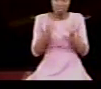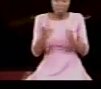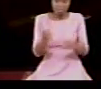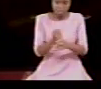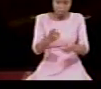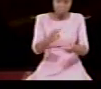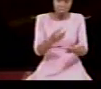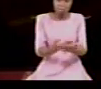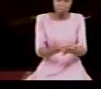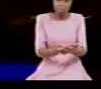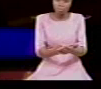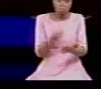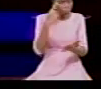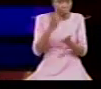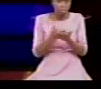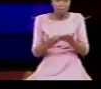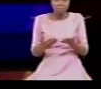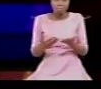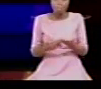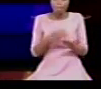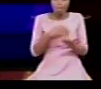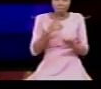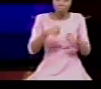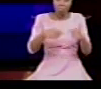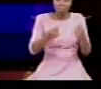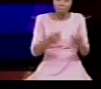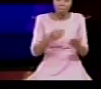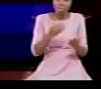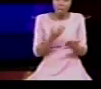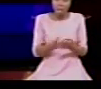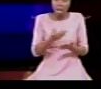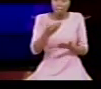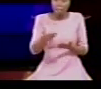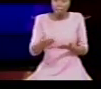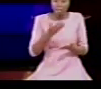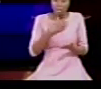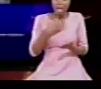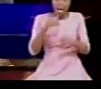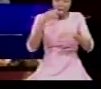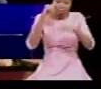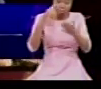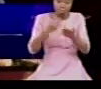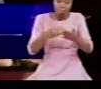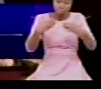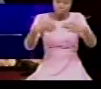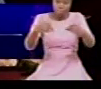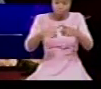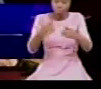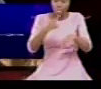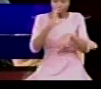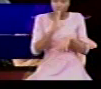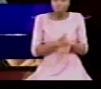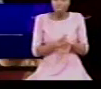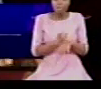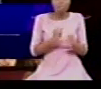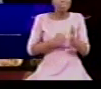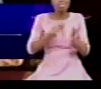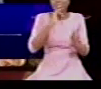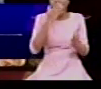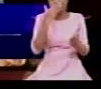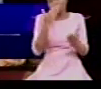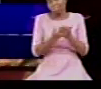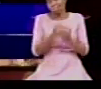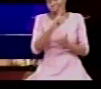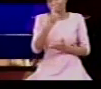money or something. And you went and bought and sold to the church. Is it good? You're